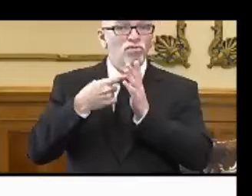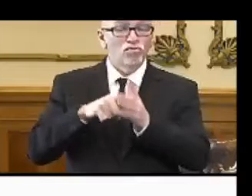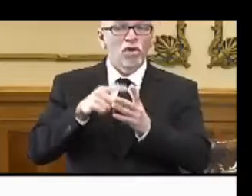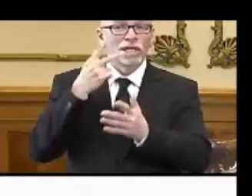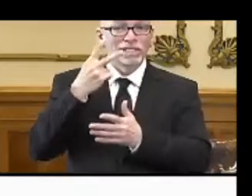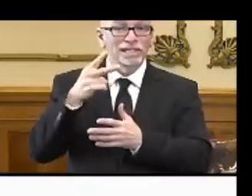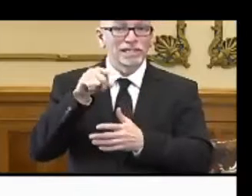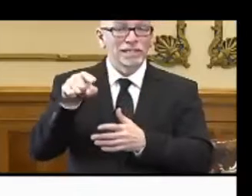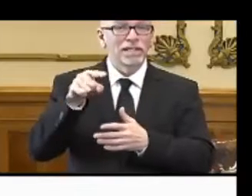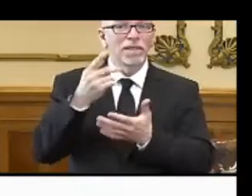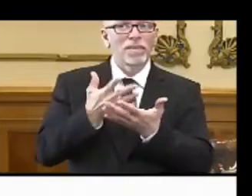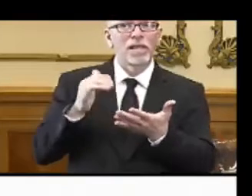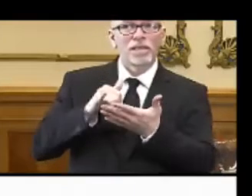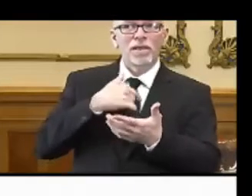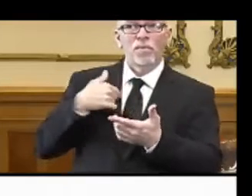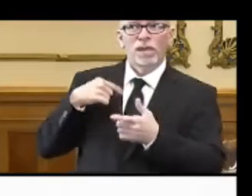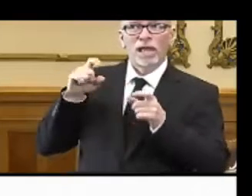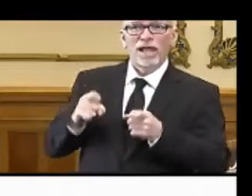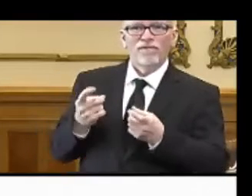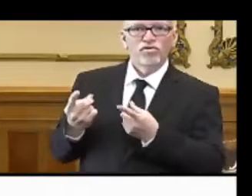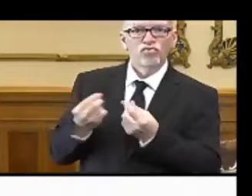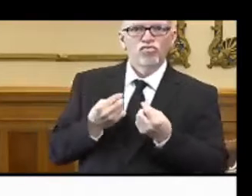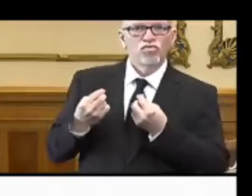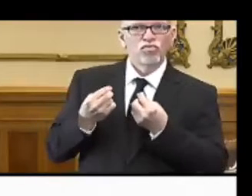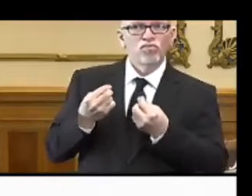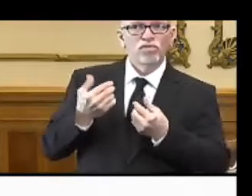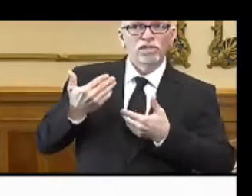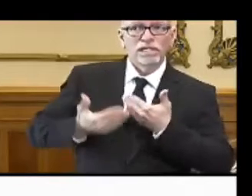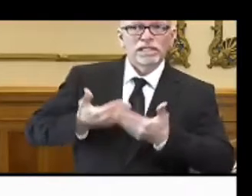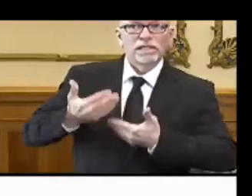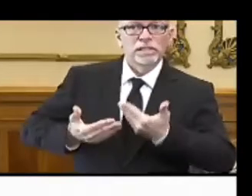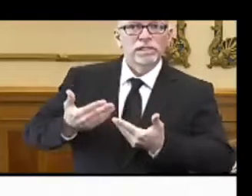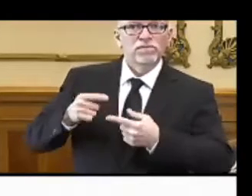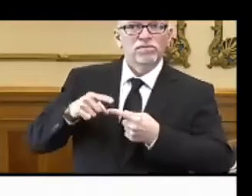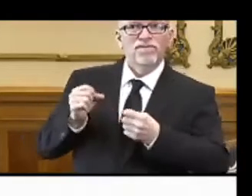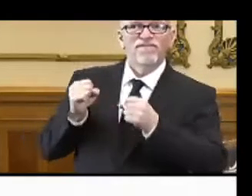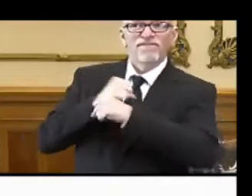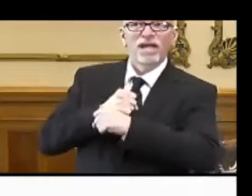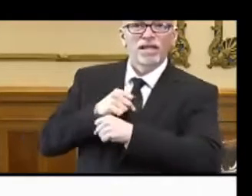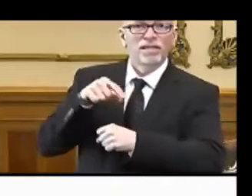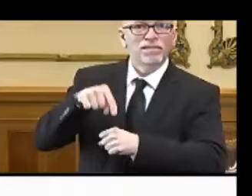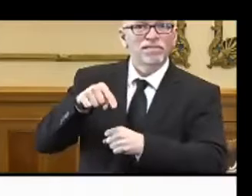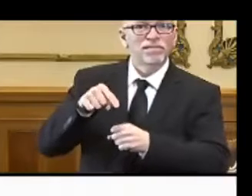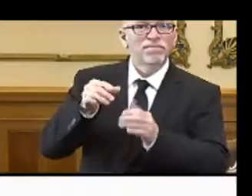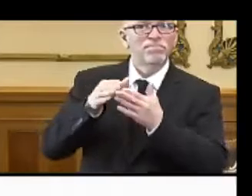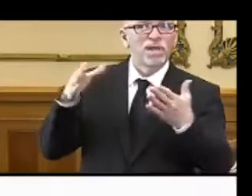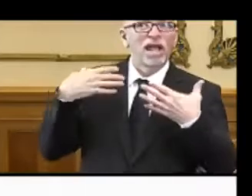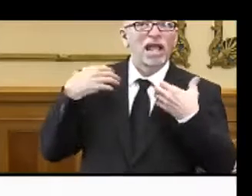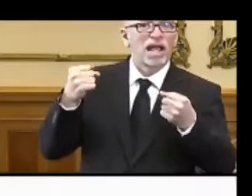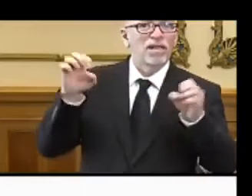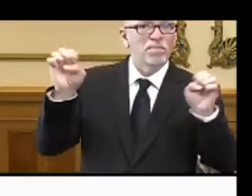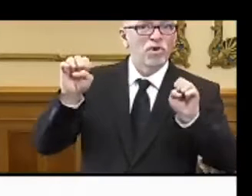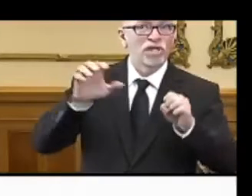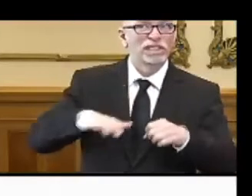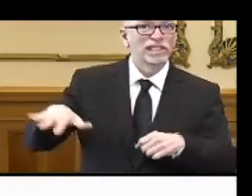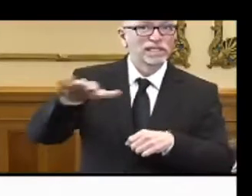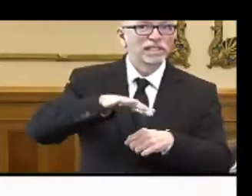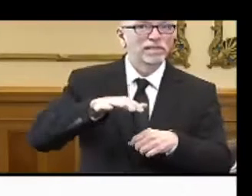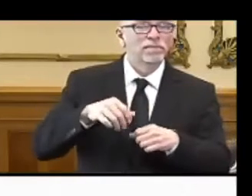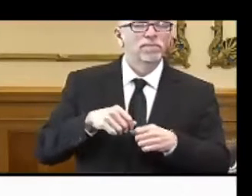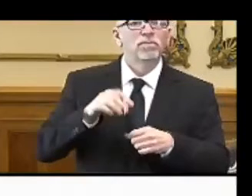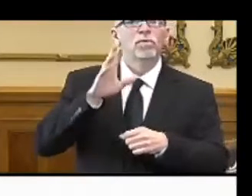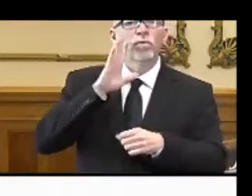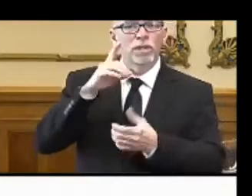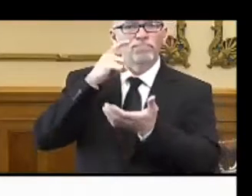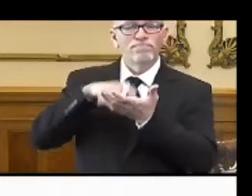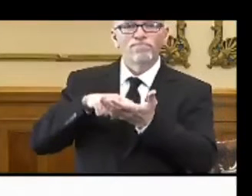all the things that we are having to do, necessary steps to fight the public health emergency, will show up